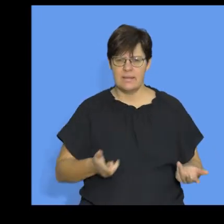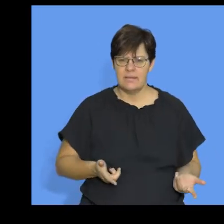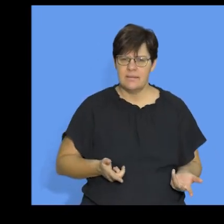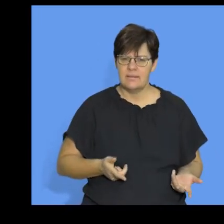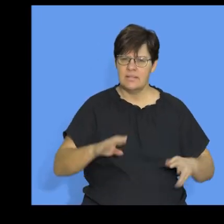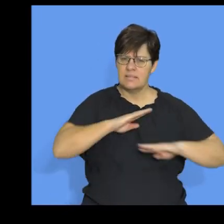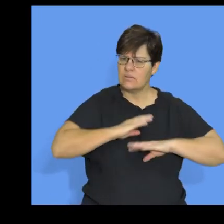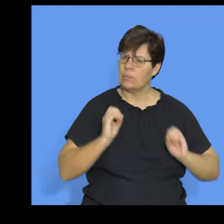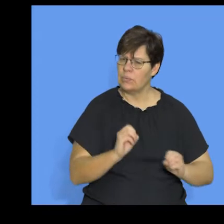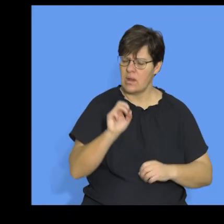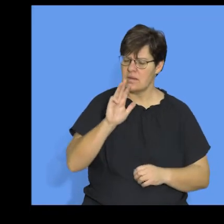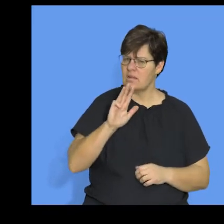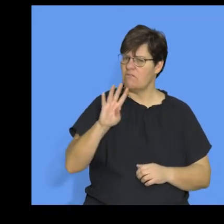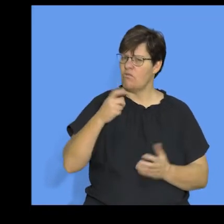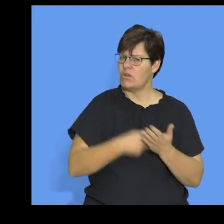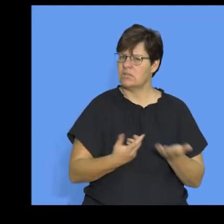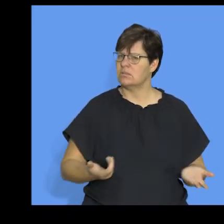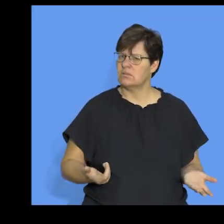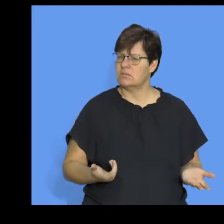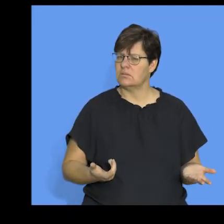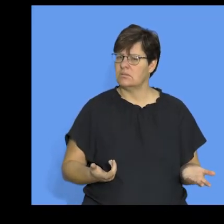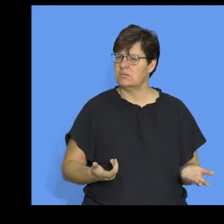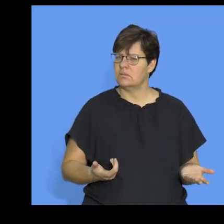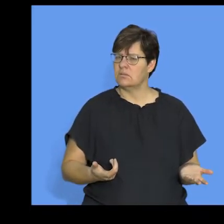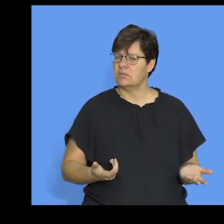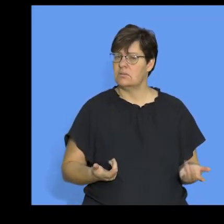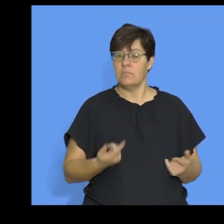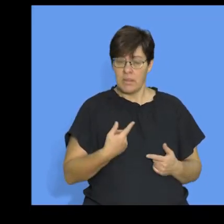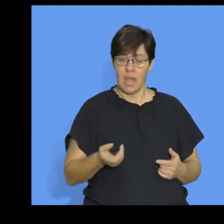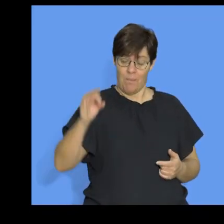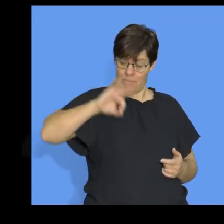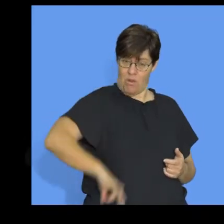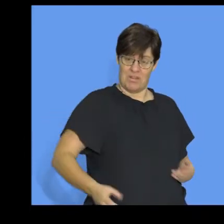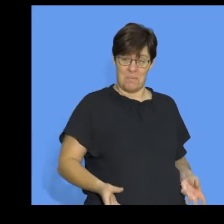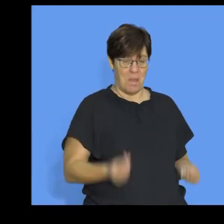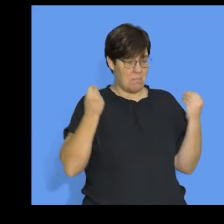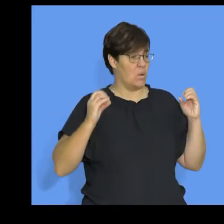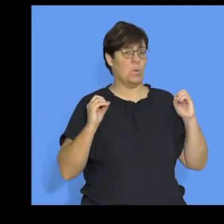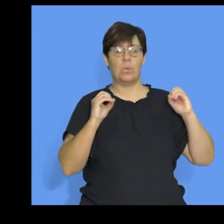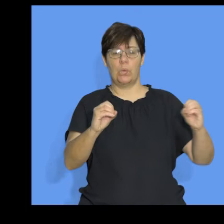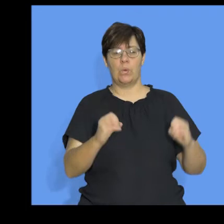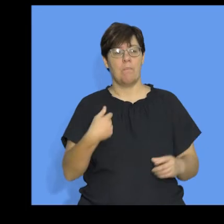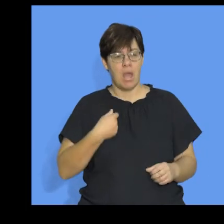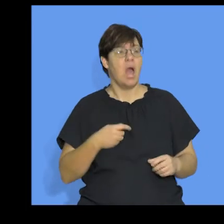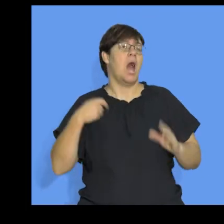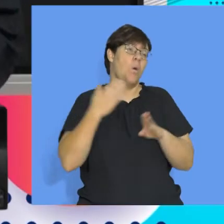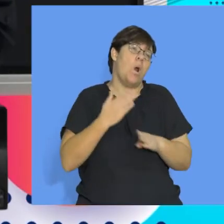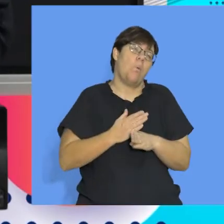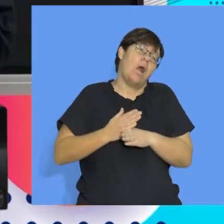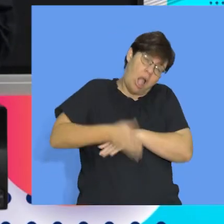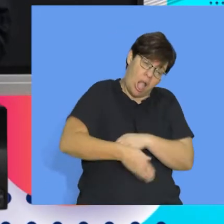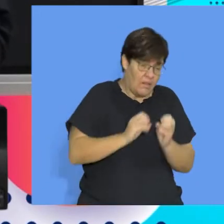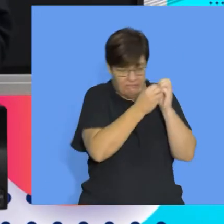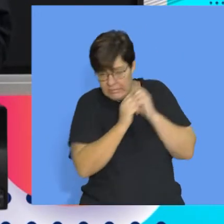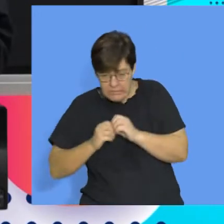Rand per bag because he will not be making a profit. He'll only cover his costs. So understand this, that at